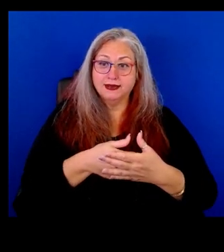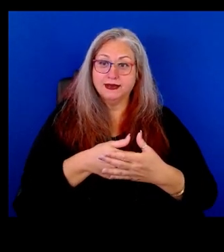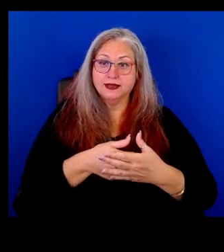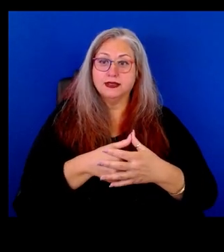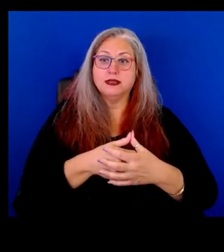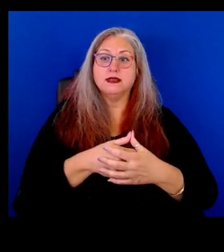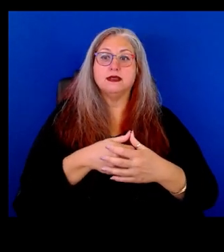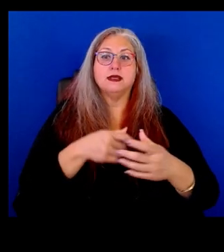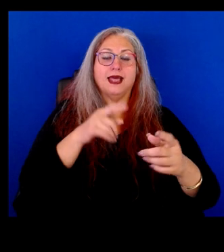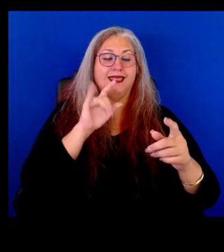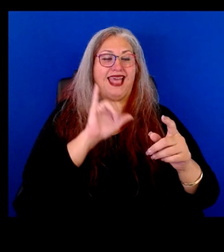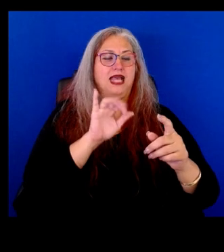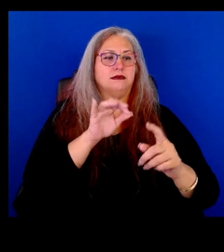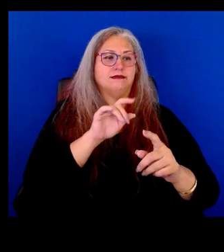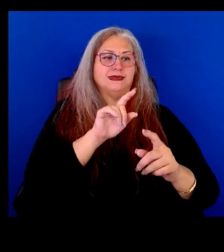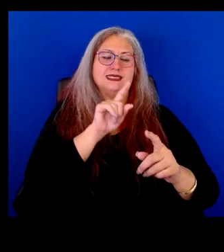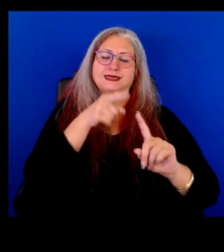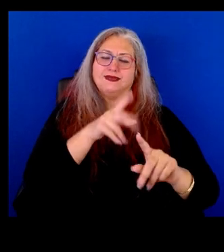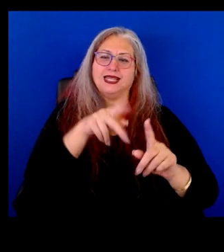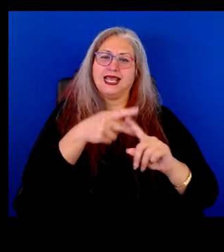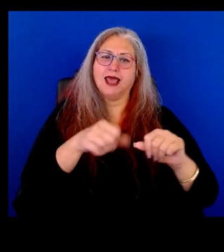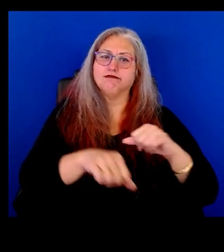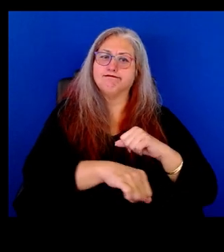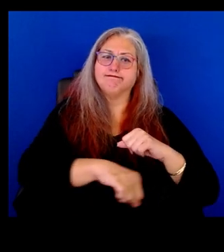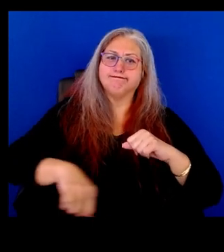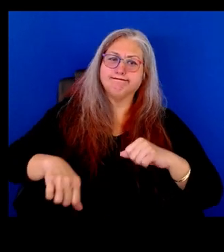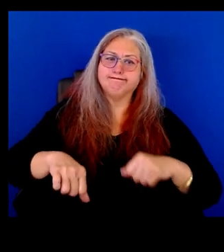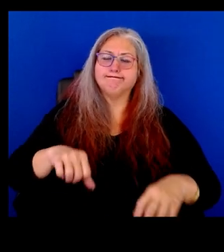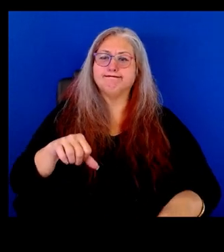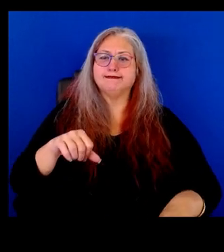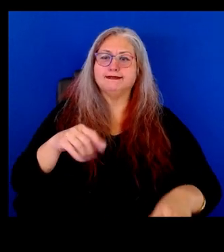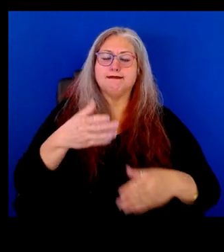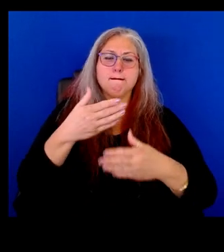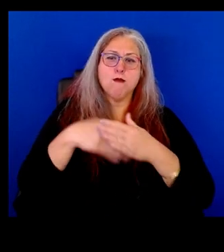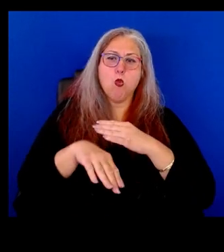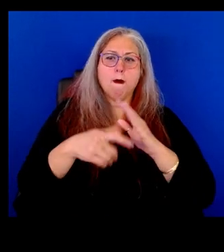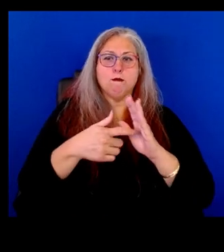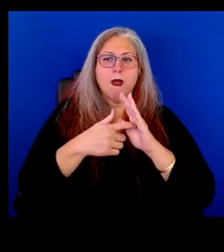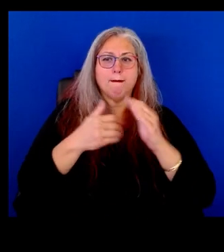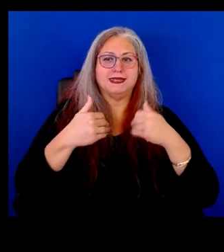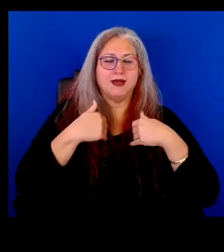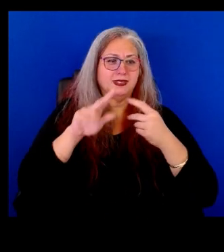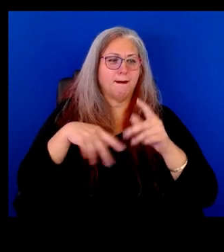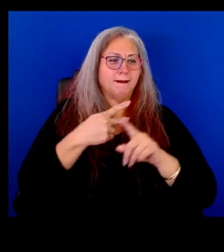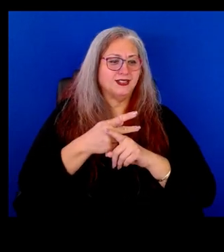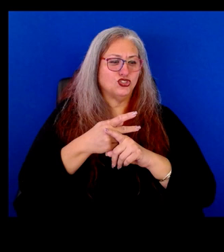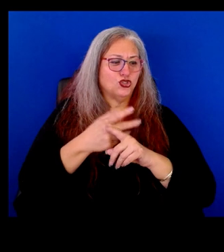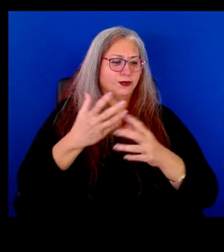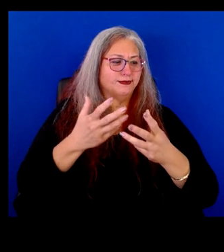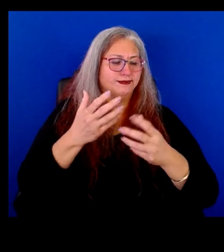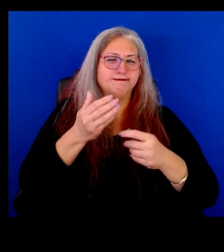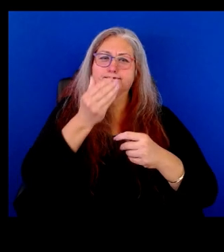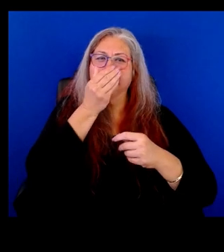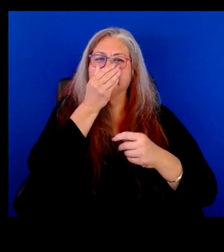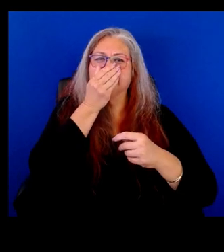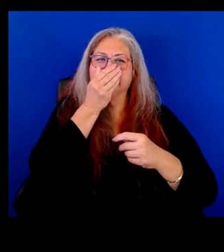baby, and her kind of cesarean delivery required a kind of